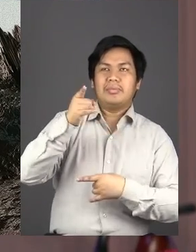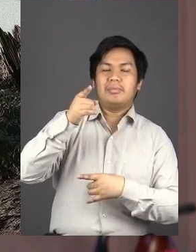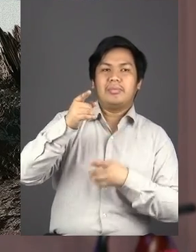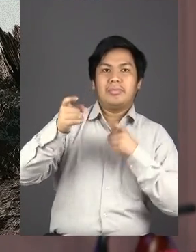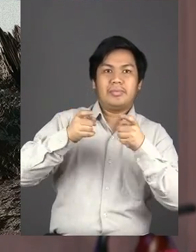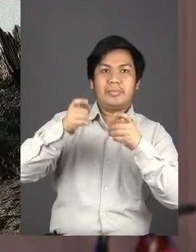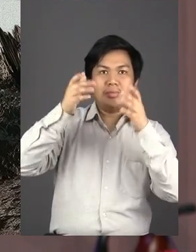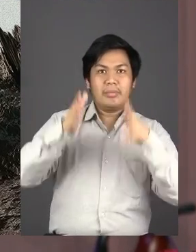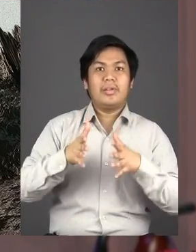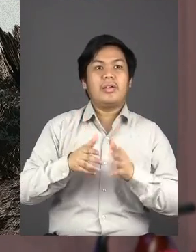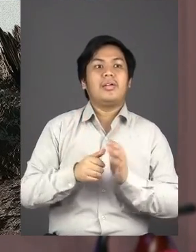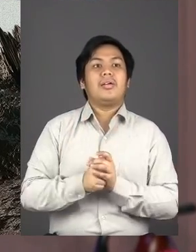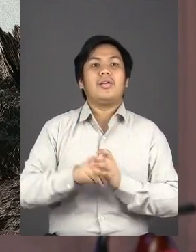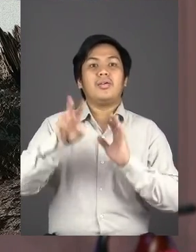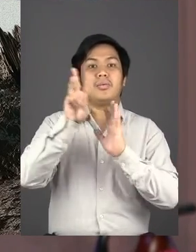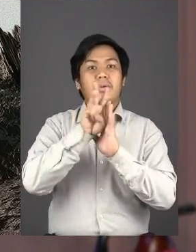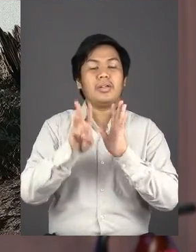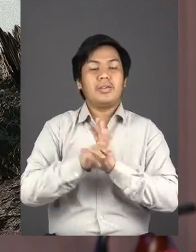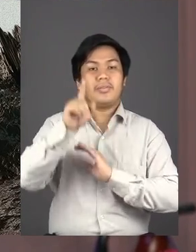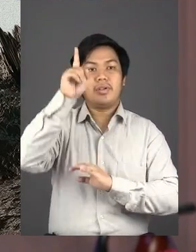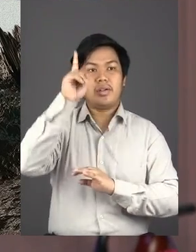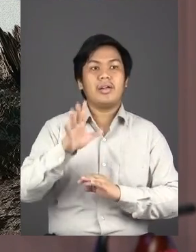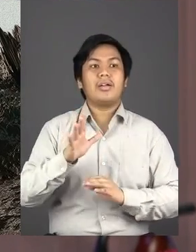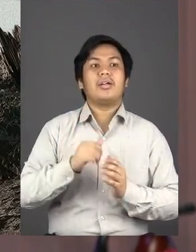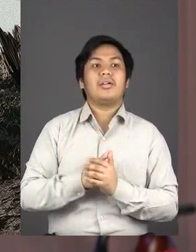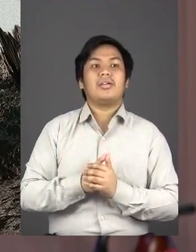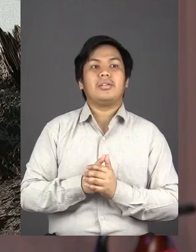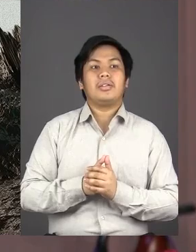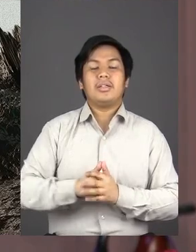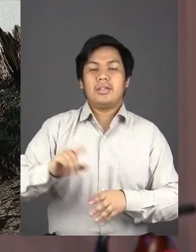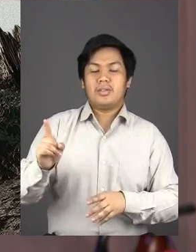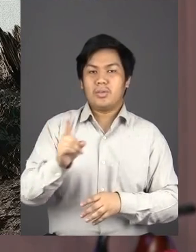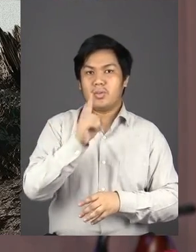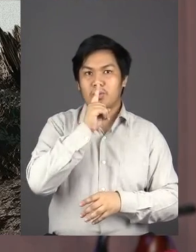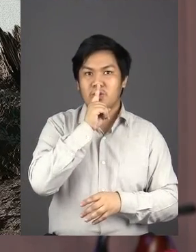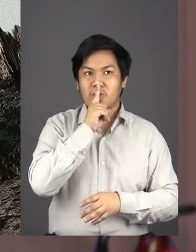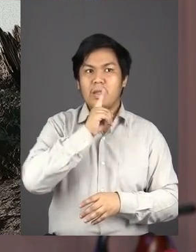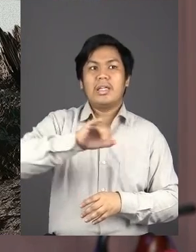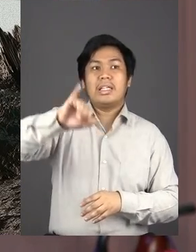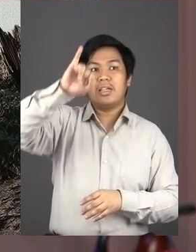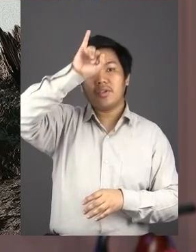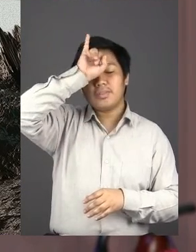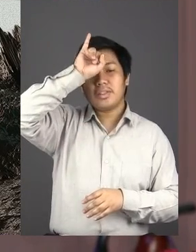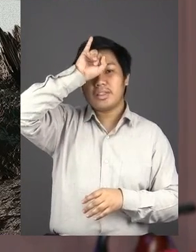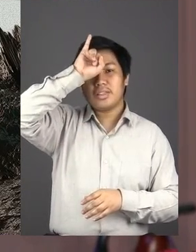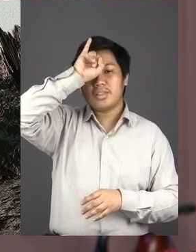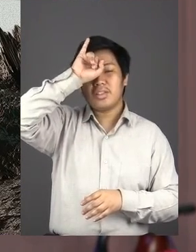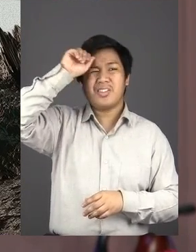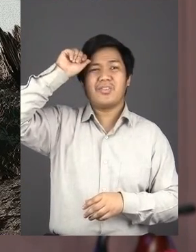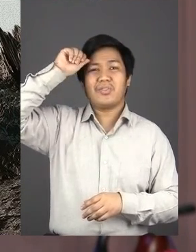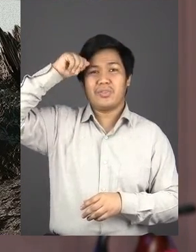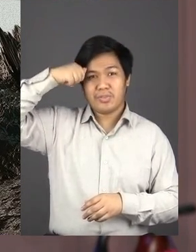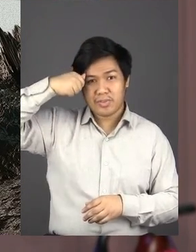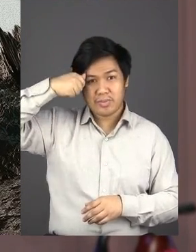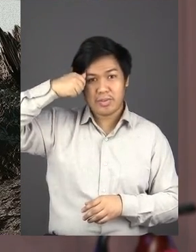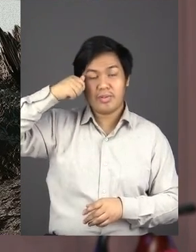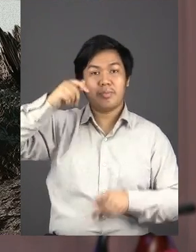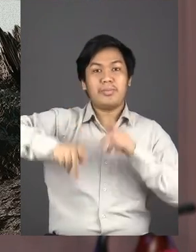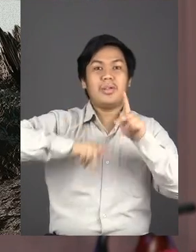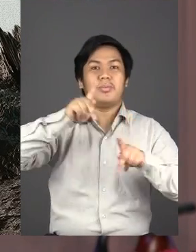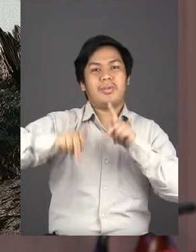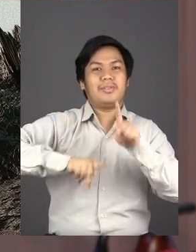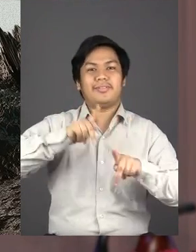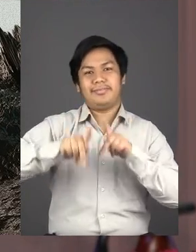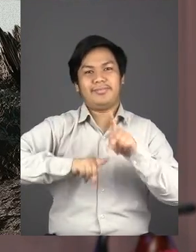For this is the will of God, that by doing good you should put to silence the ignorance of foolish people.